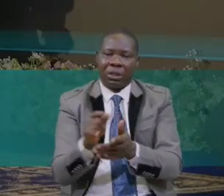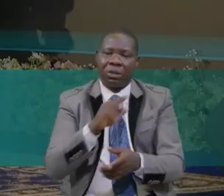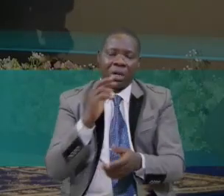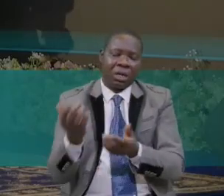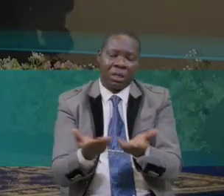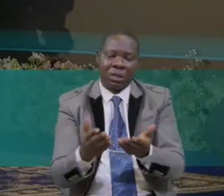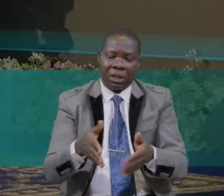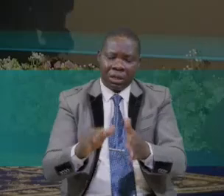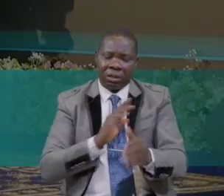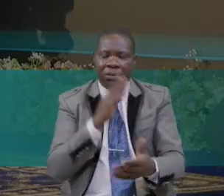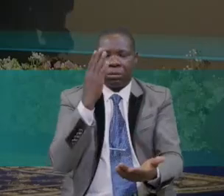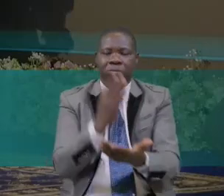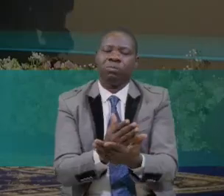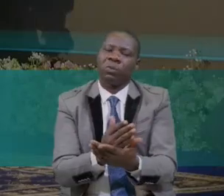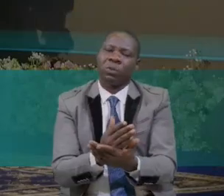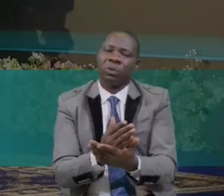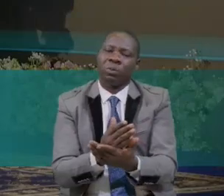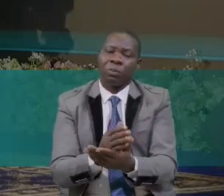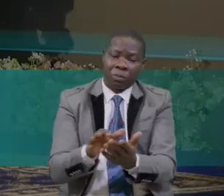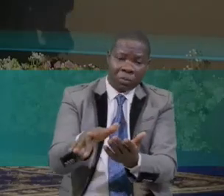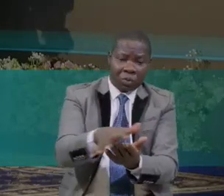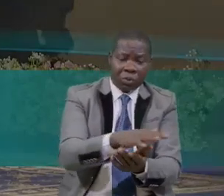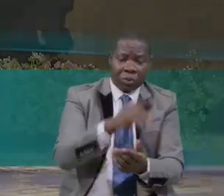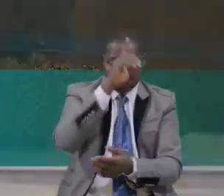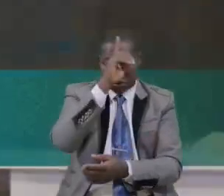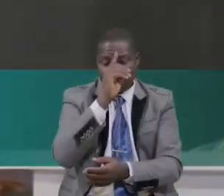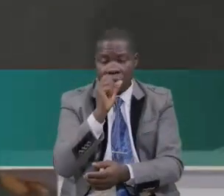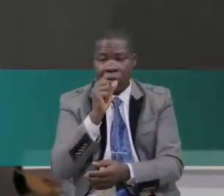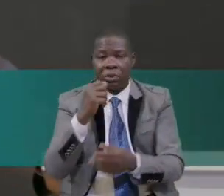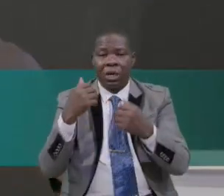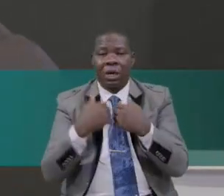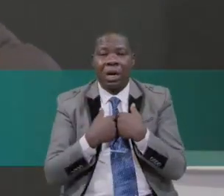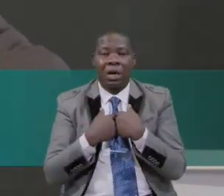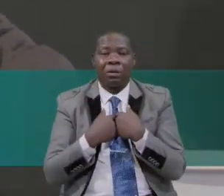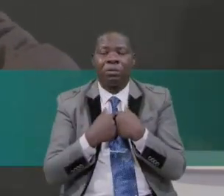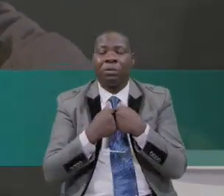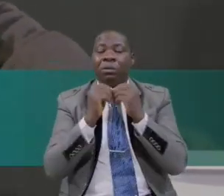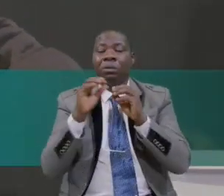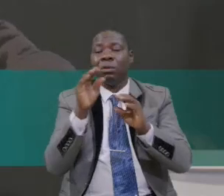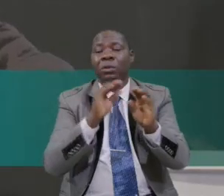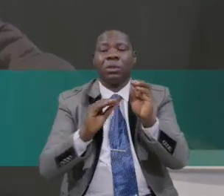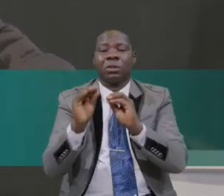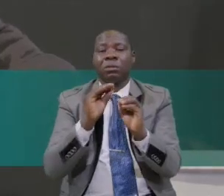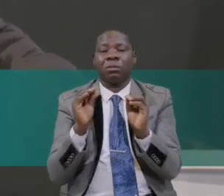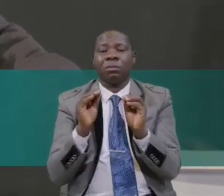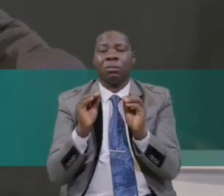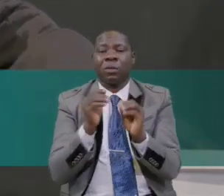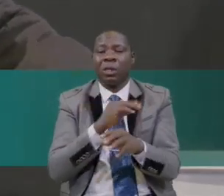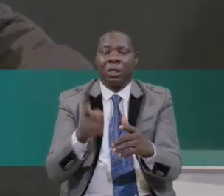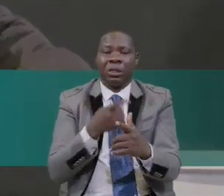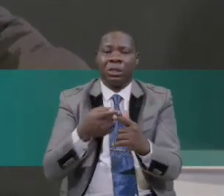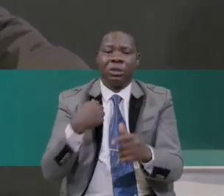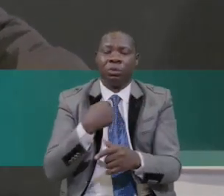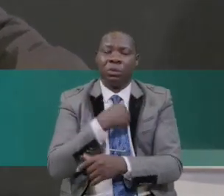let's talk. Those widows have next to nothing. And then we preachers,